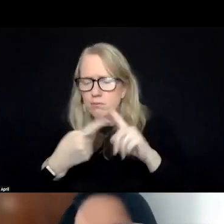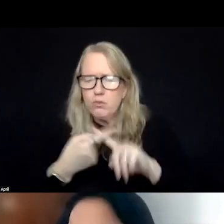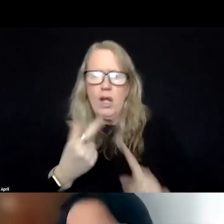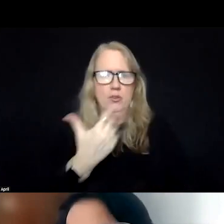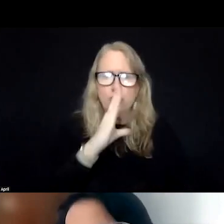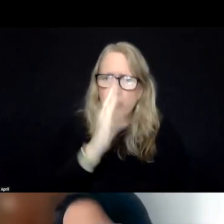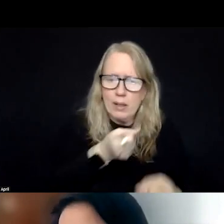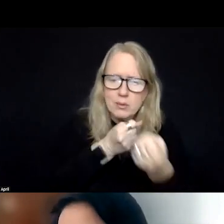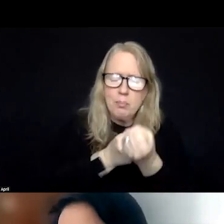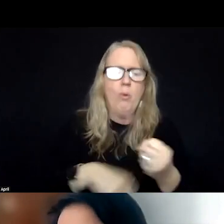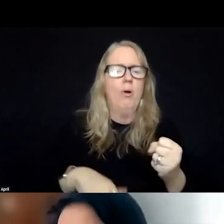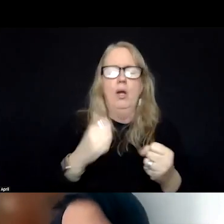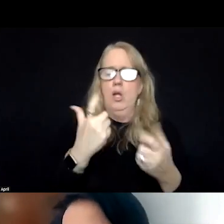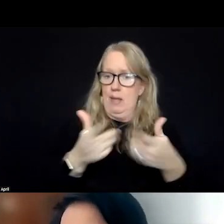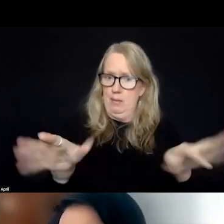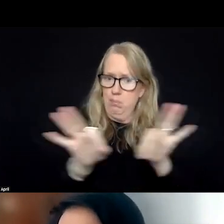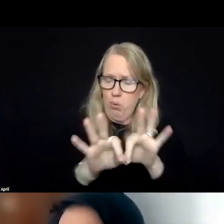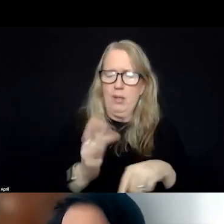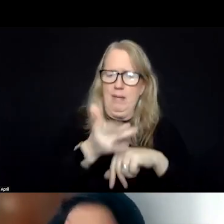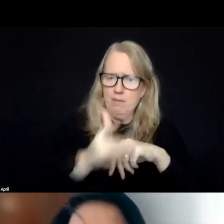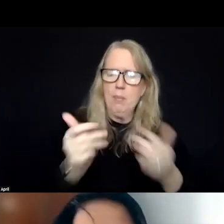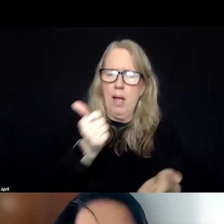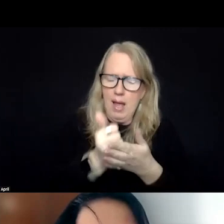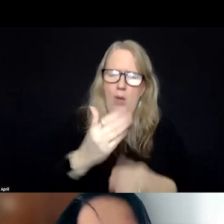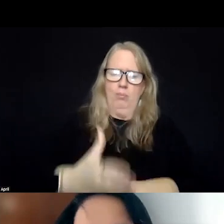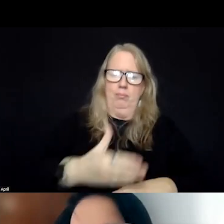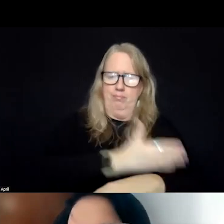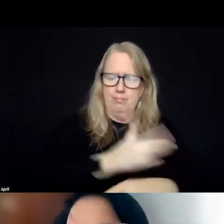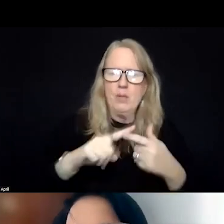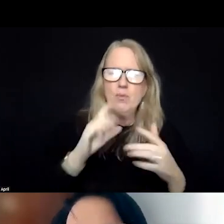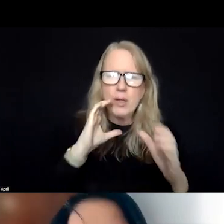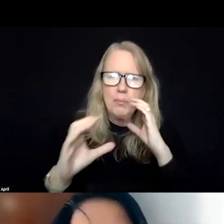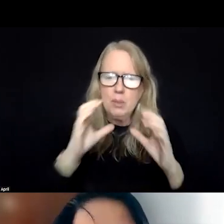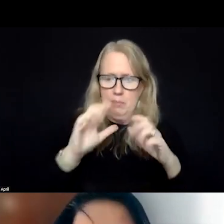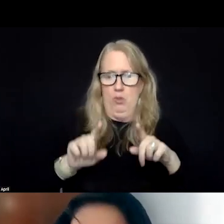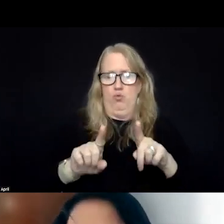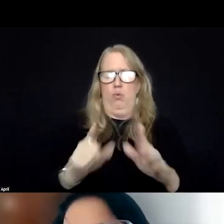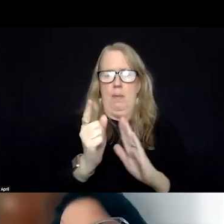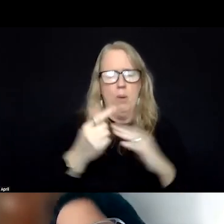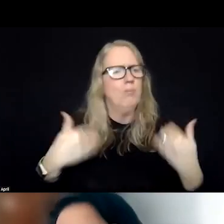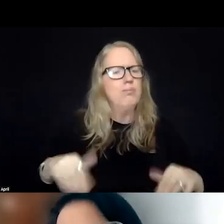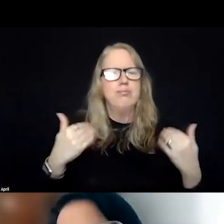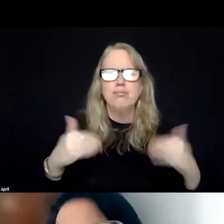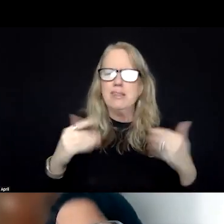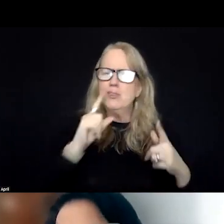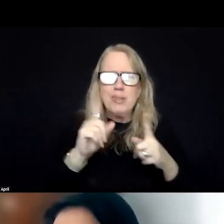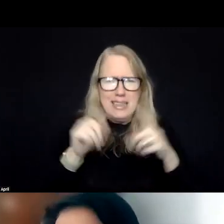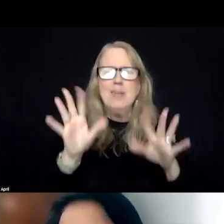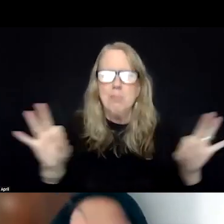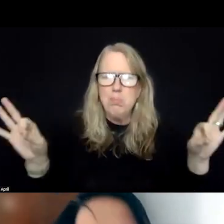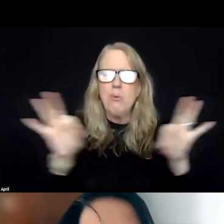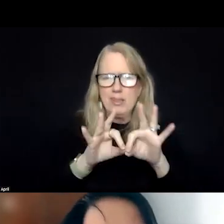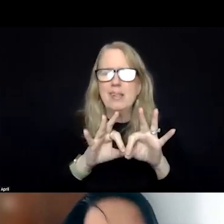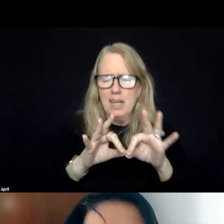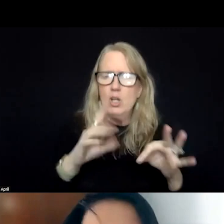as appropriate and available to help improve those communications in crisis moments is really, really important to reduce